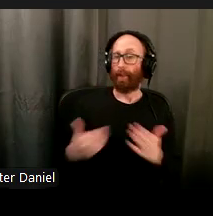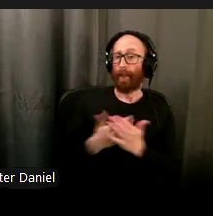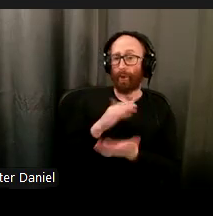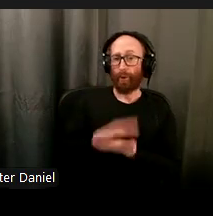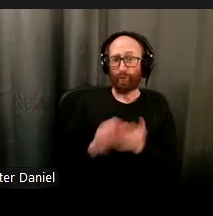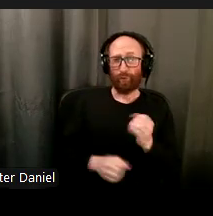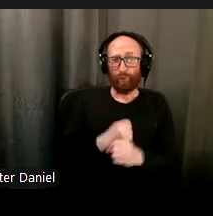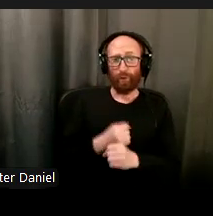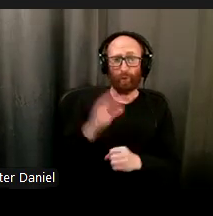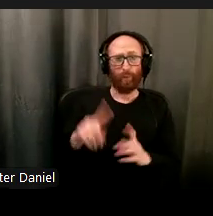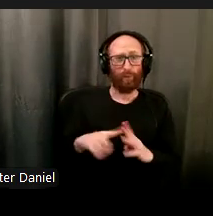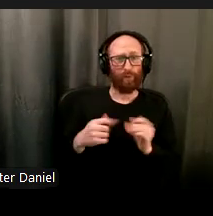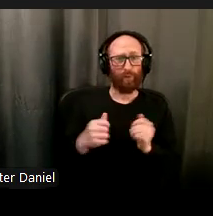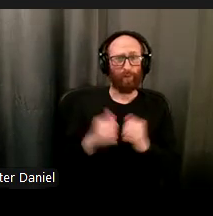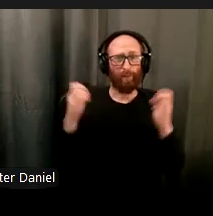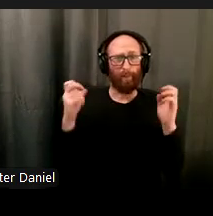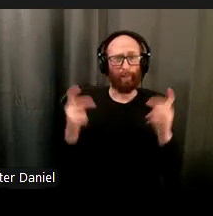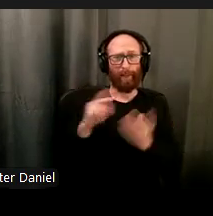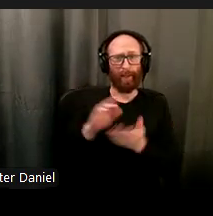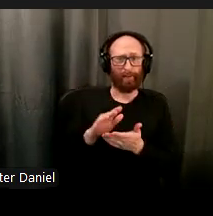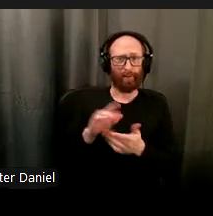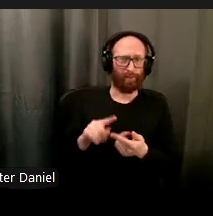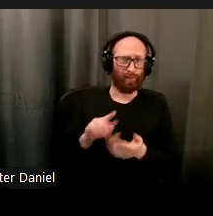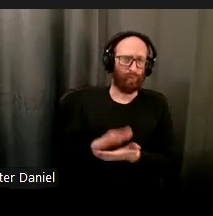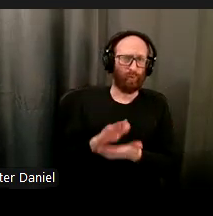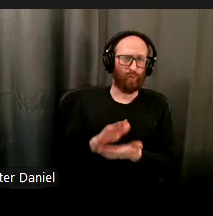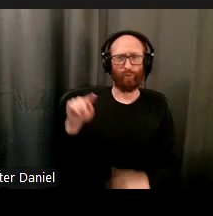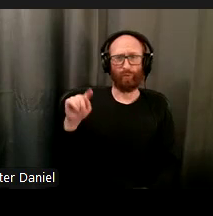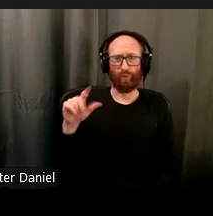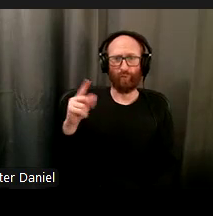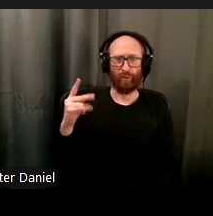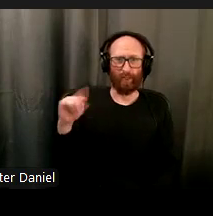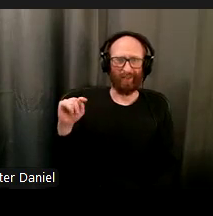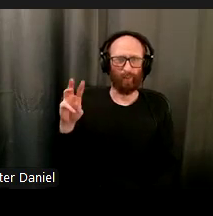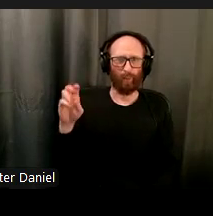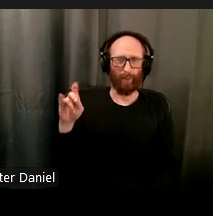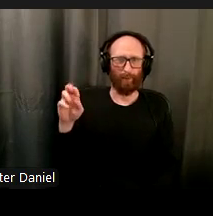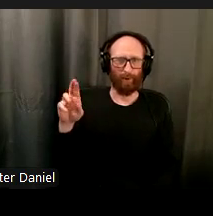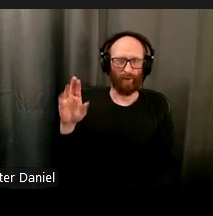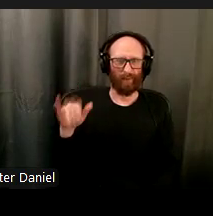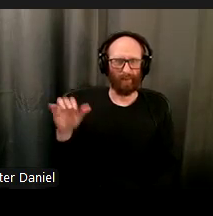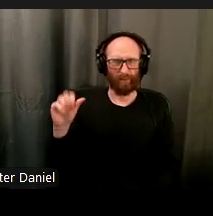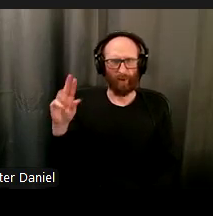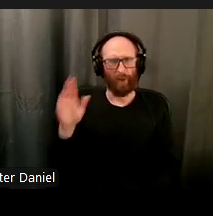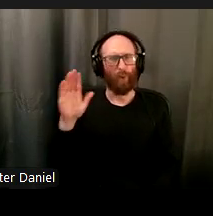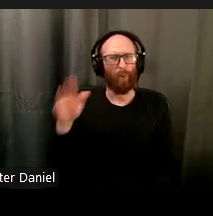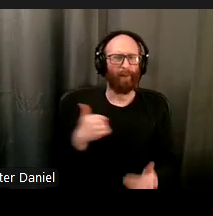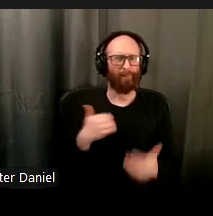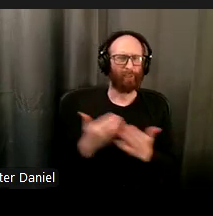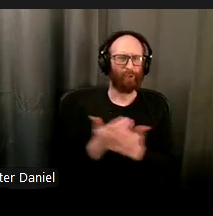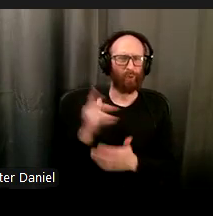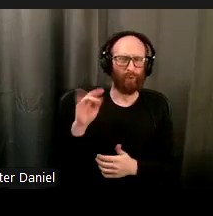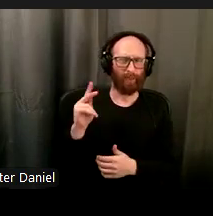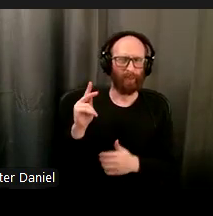year with our Back to School Toolkit webinar in August. And this will be a new link that you can use right now